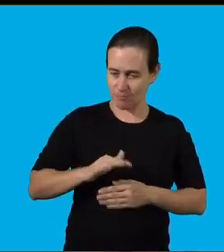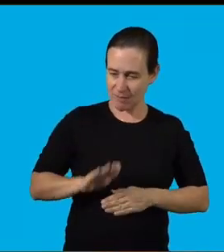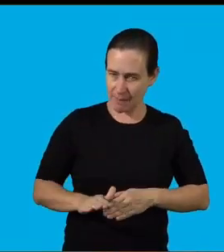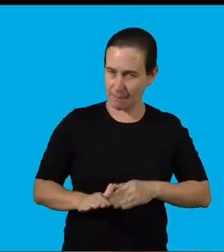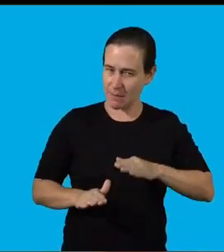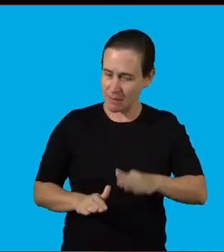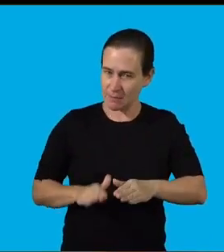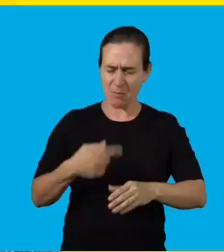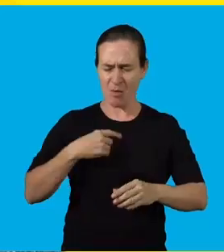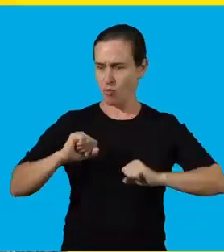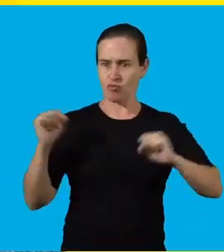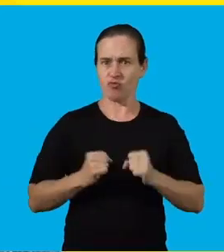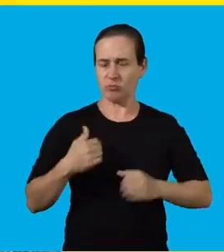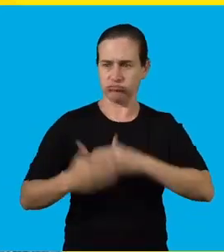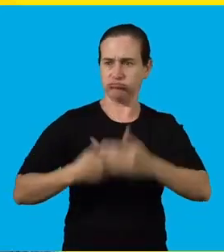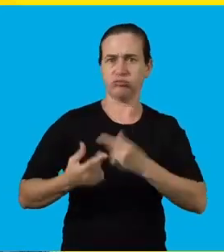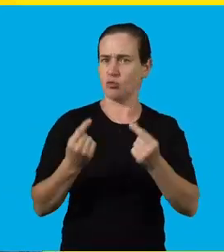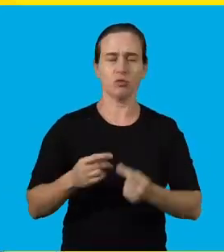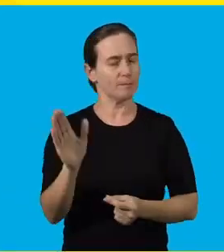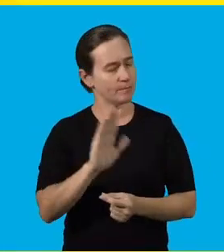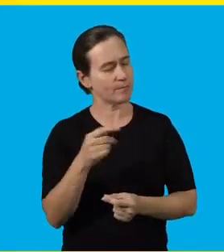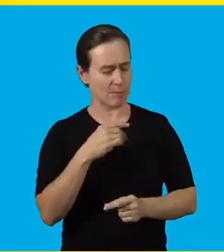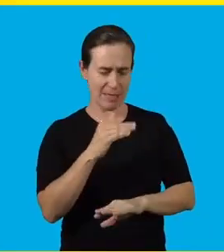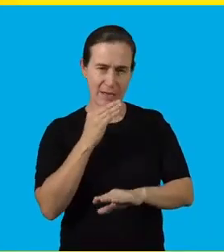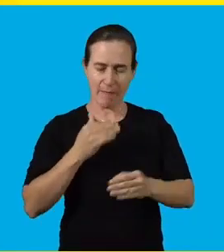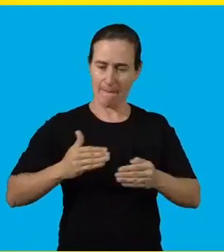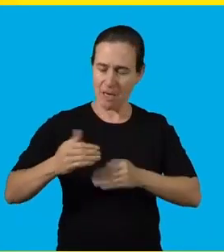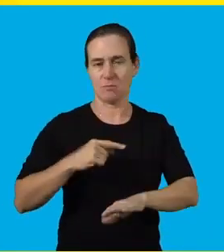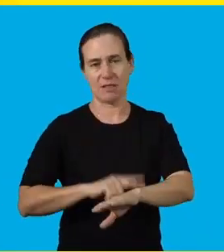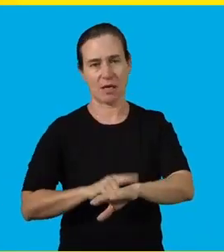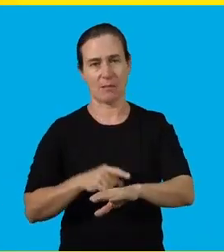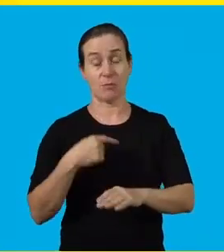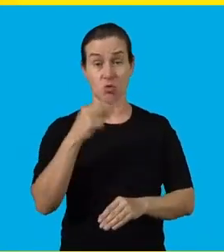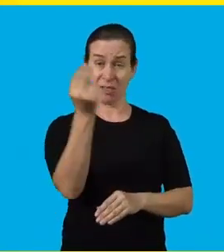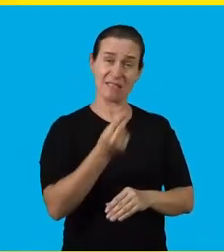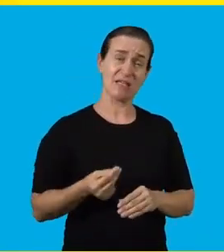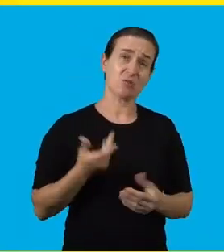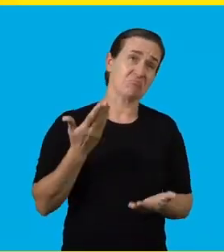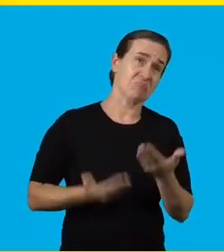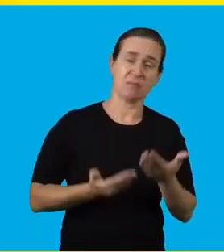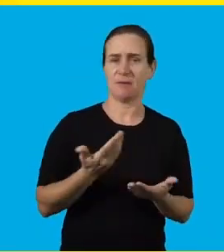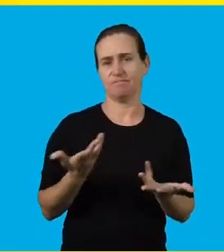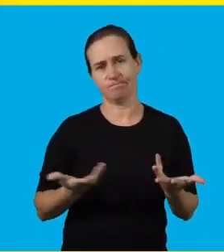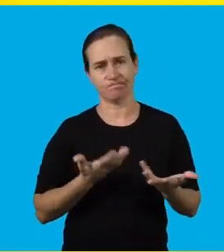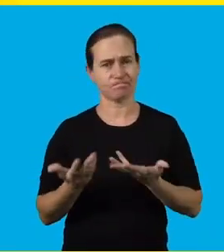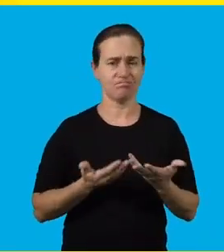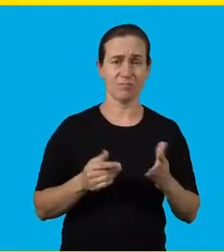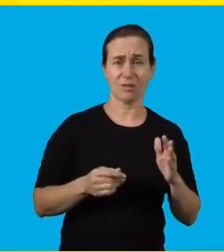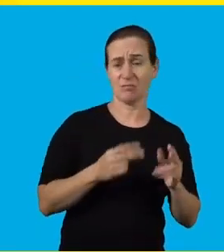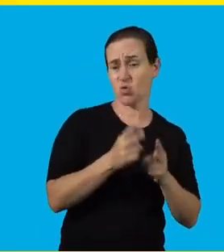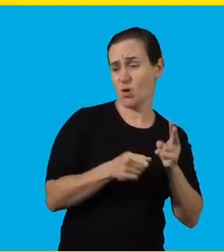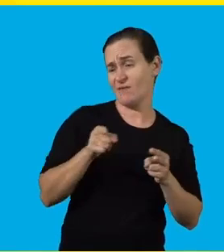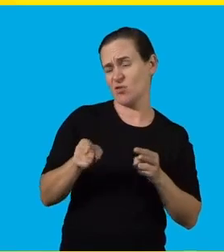It's not a process you can rush through. You need to make sure that you've got appropriate time. Sketching of a cubic function can be anywhere